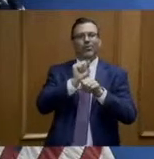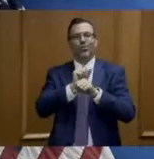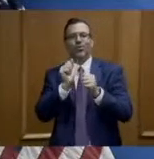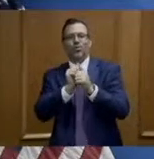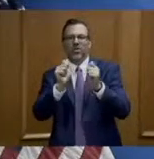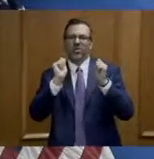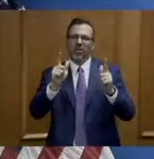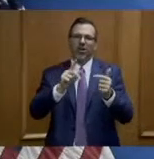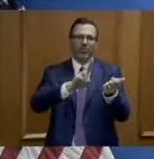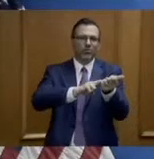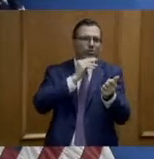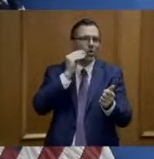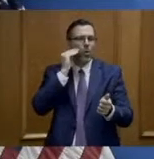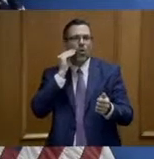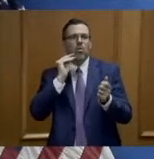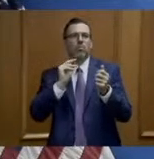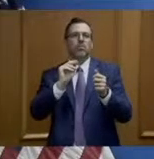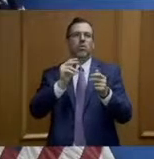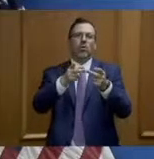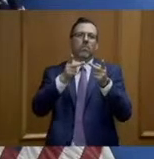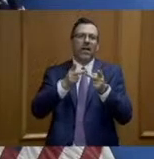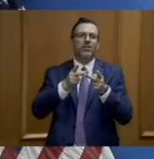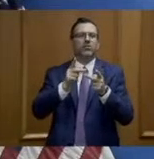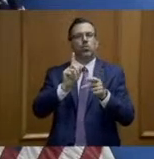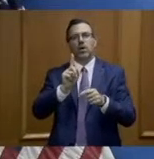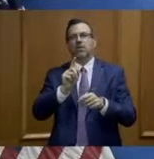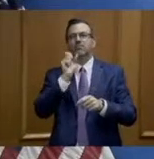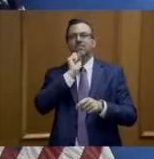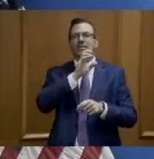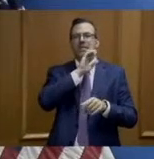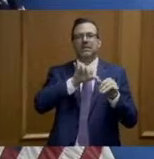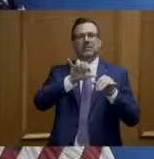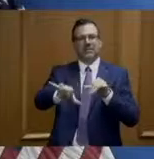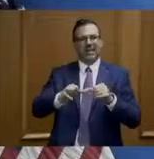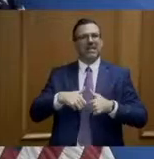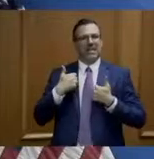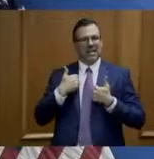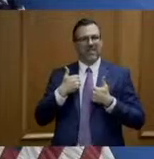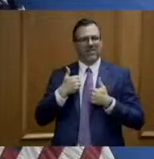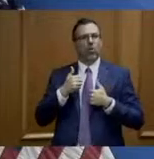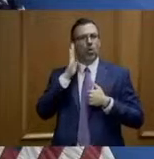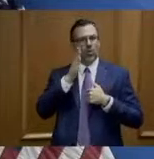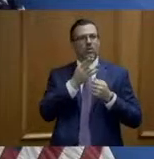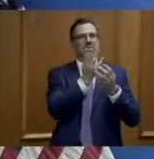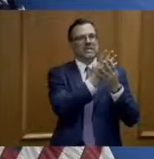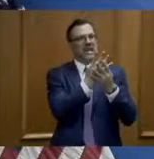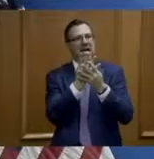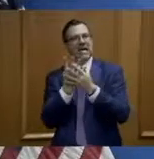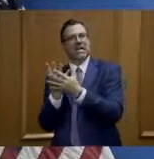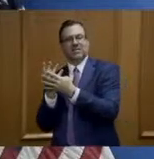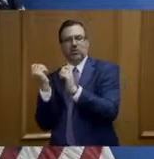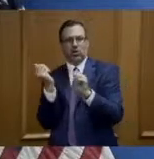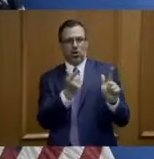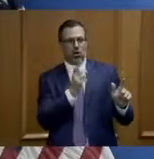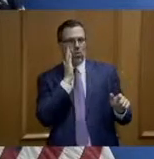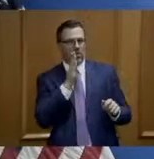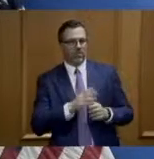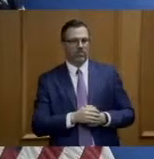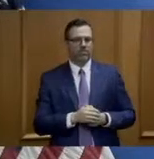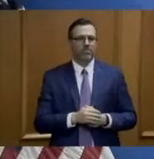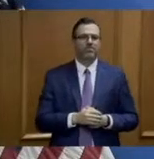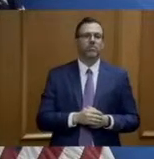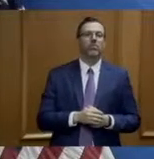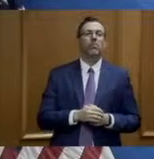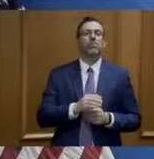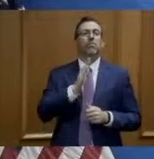care facilities here in Tennessee. The Unified Command Group is also finalizing plans to make testing more